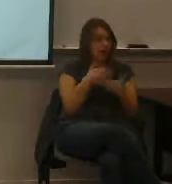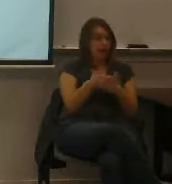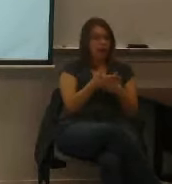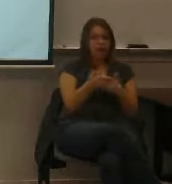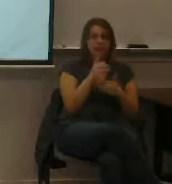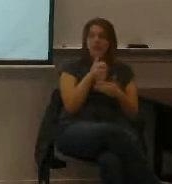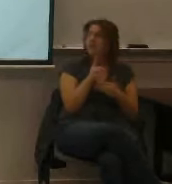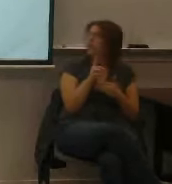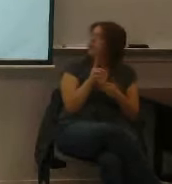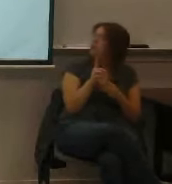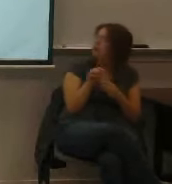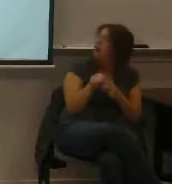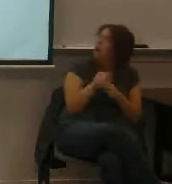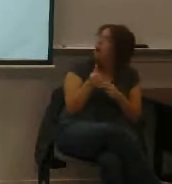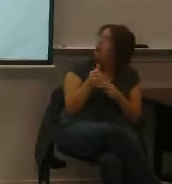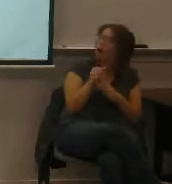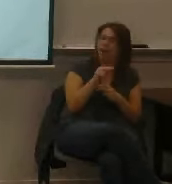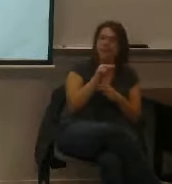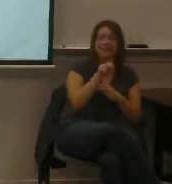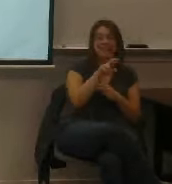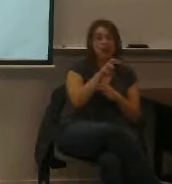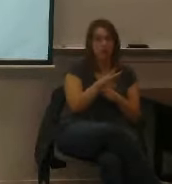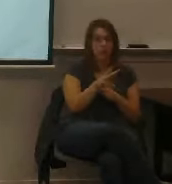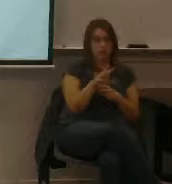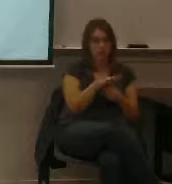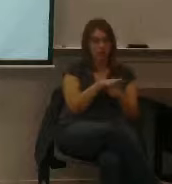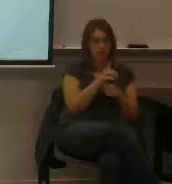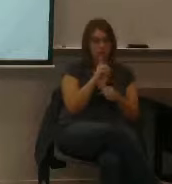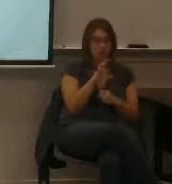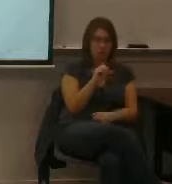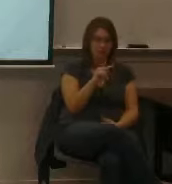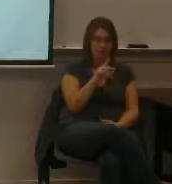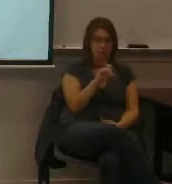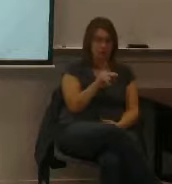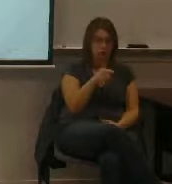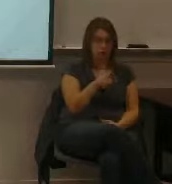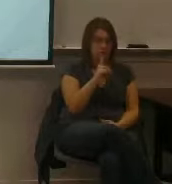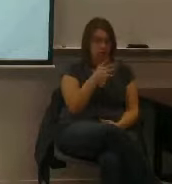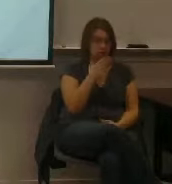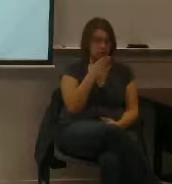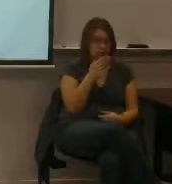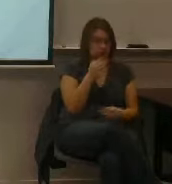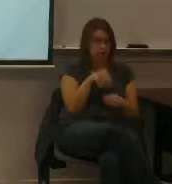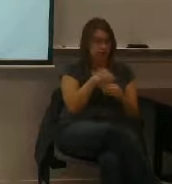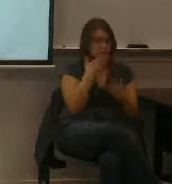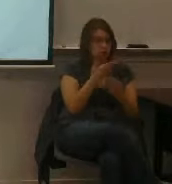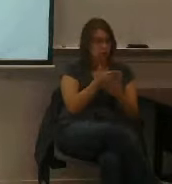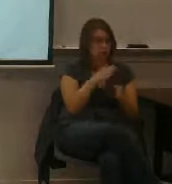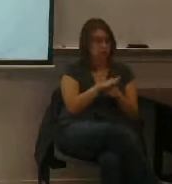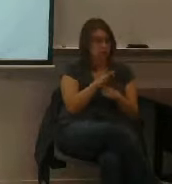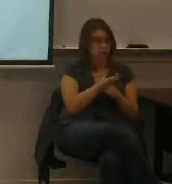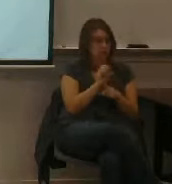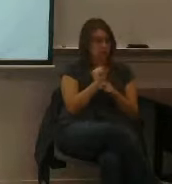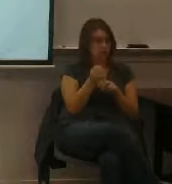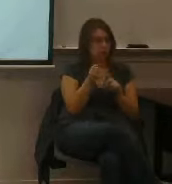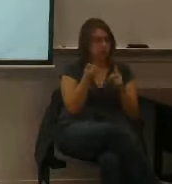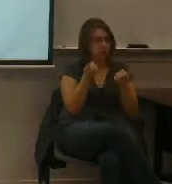thing is in even another narrower window, this condition that you're in good enough condition to actually